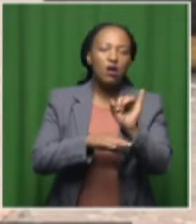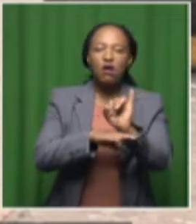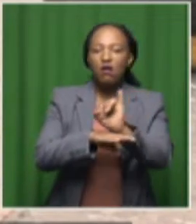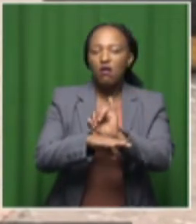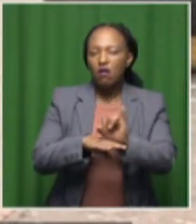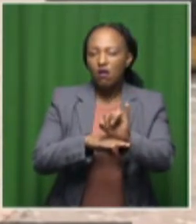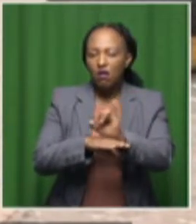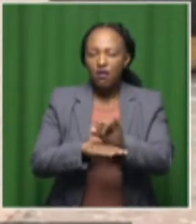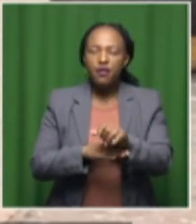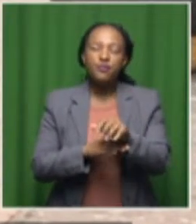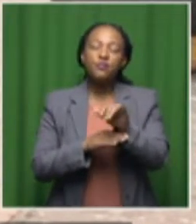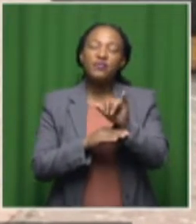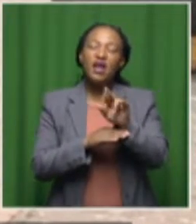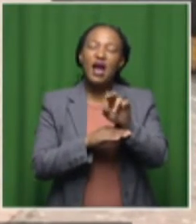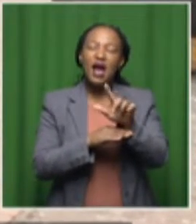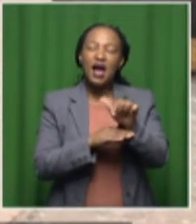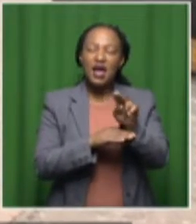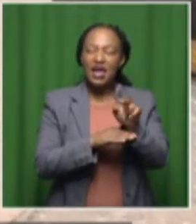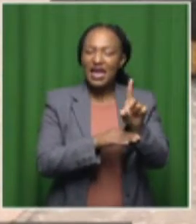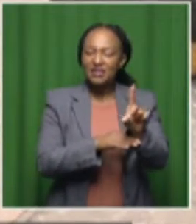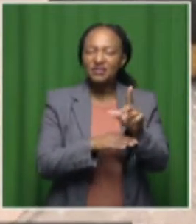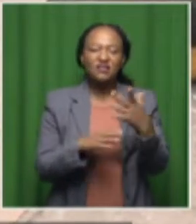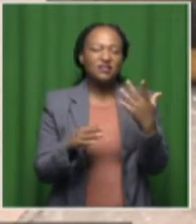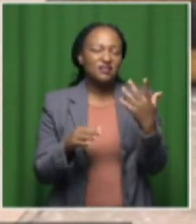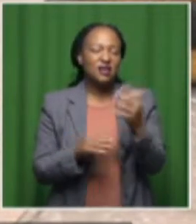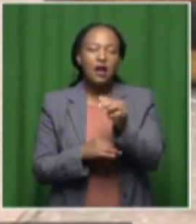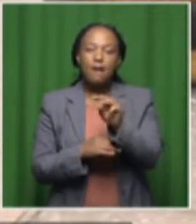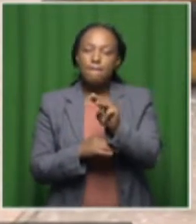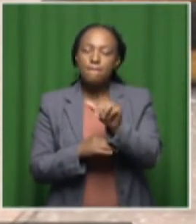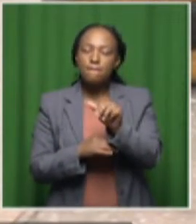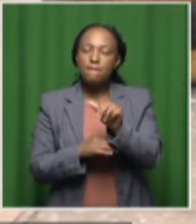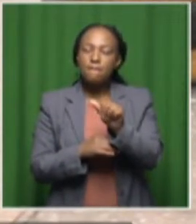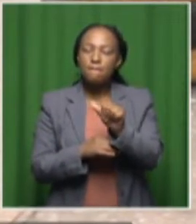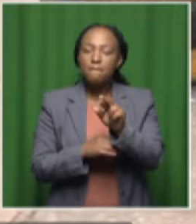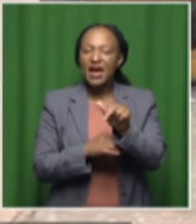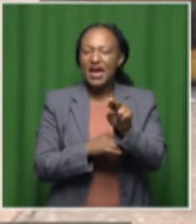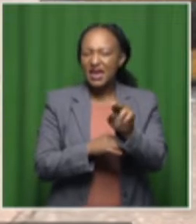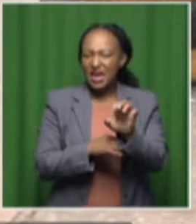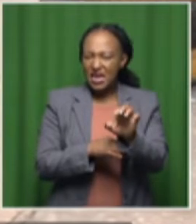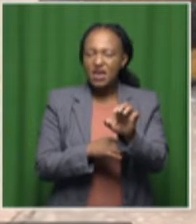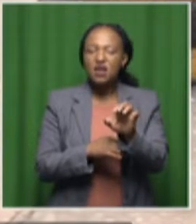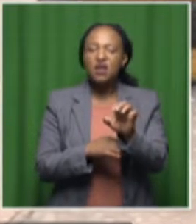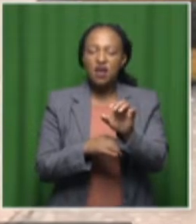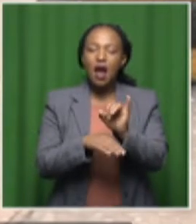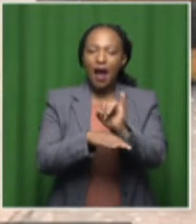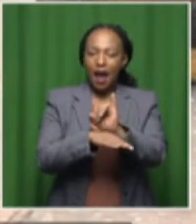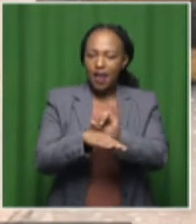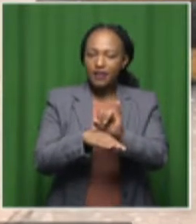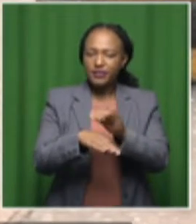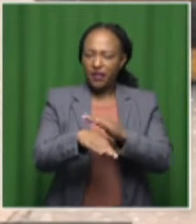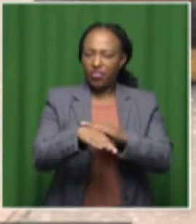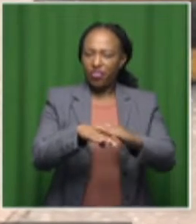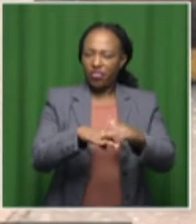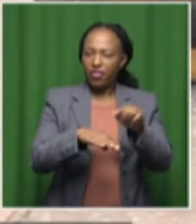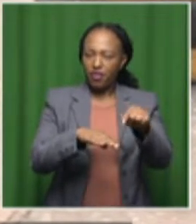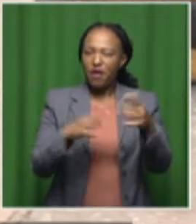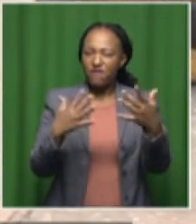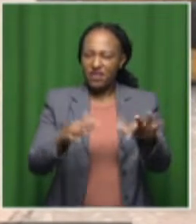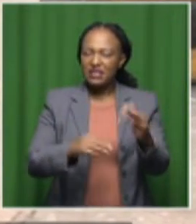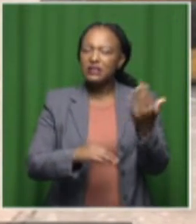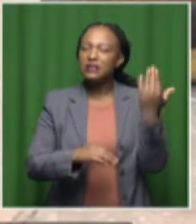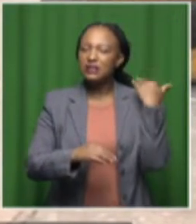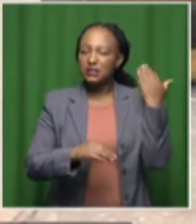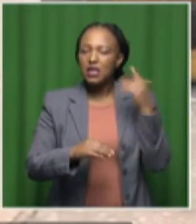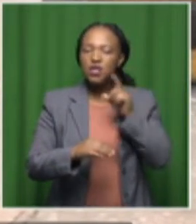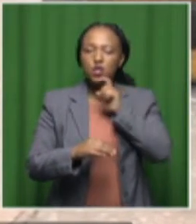as well as Marion Island, and also the SANA program at Sanai 5. That's of course South Africa's Antarctic program. Now